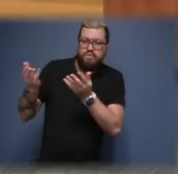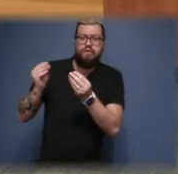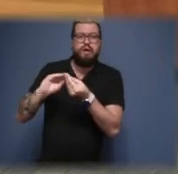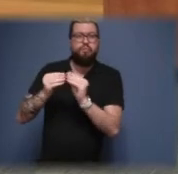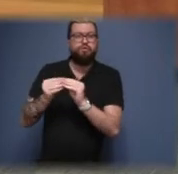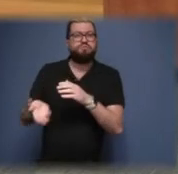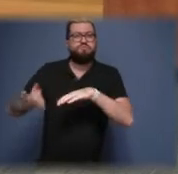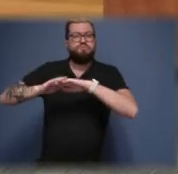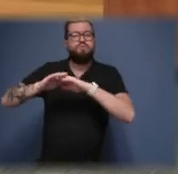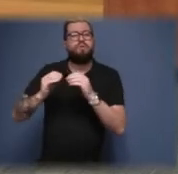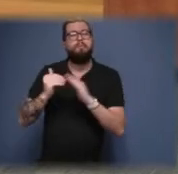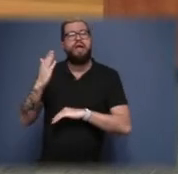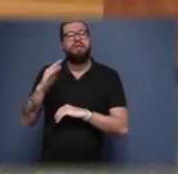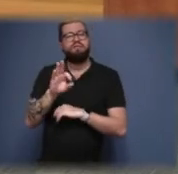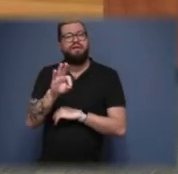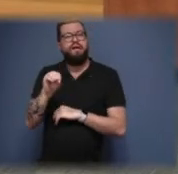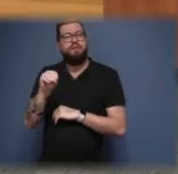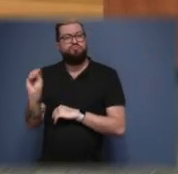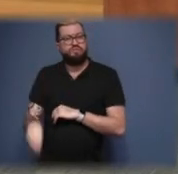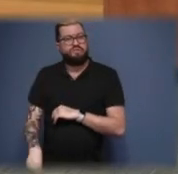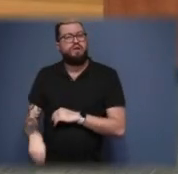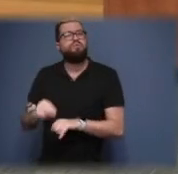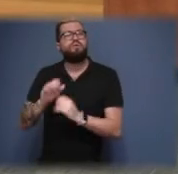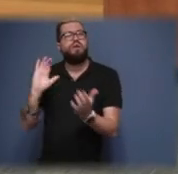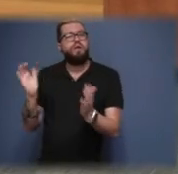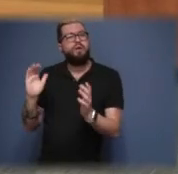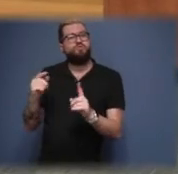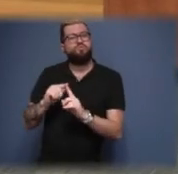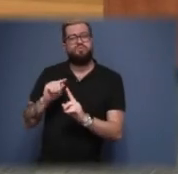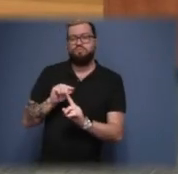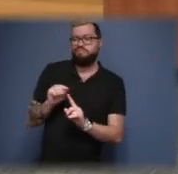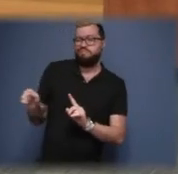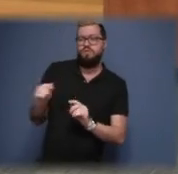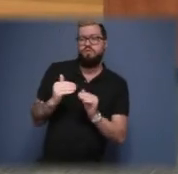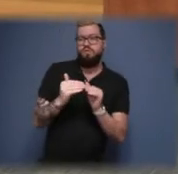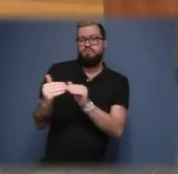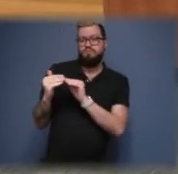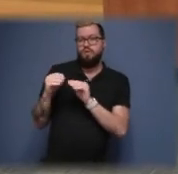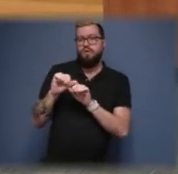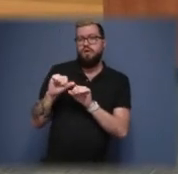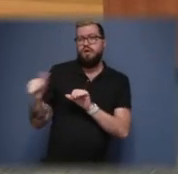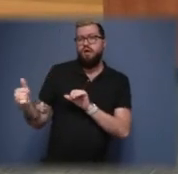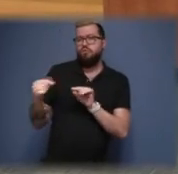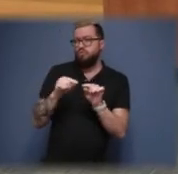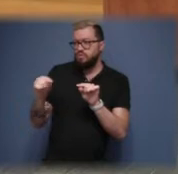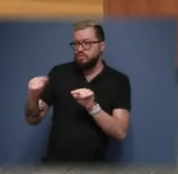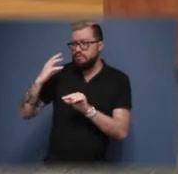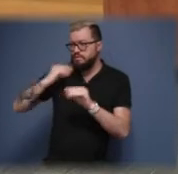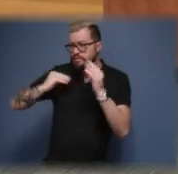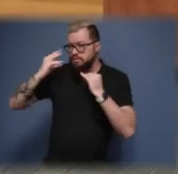90%, which is way above what many of our counterparts are experiencing.